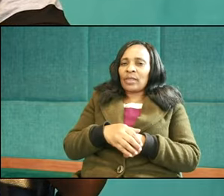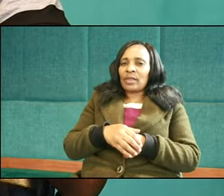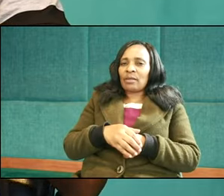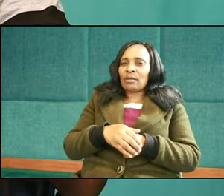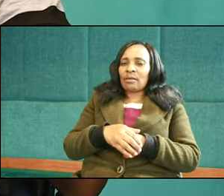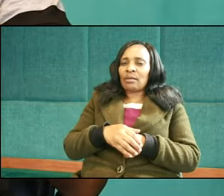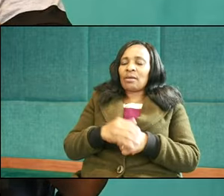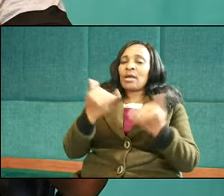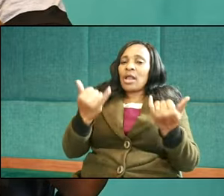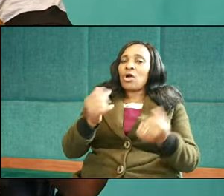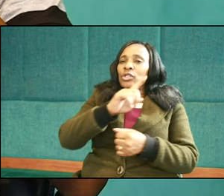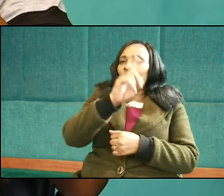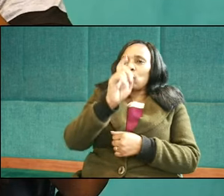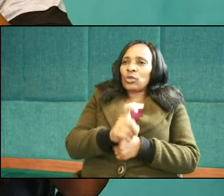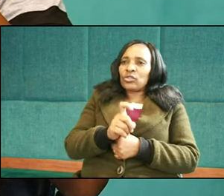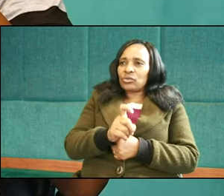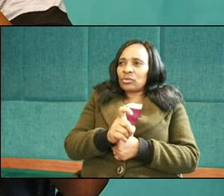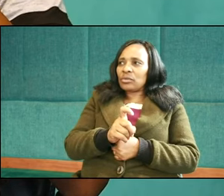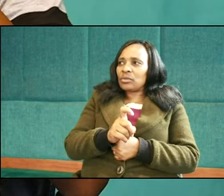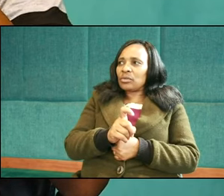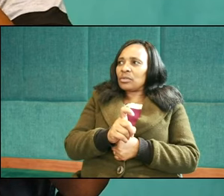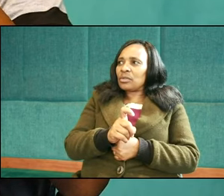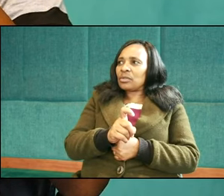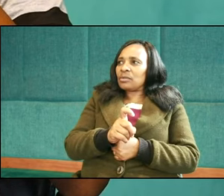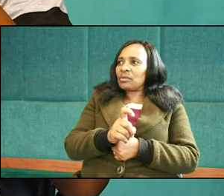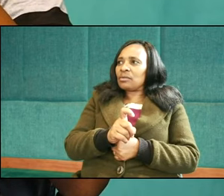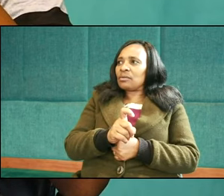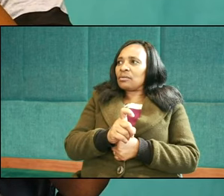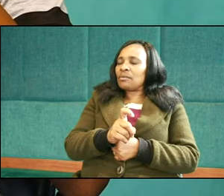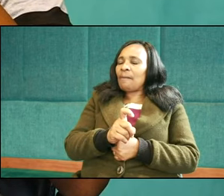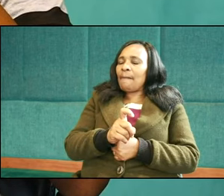The question in Tuesday is,